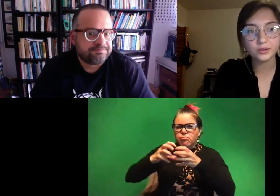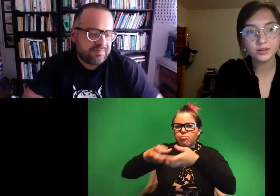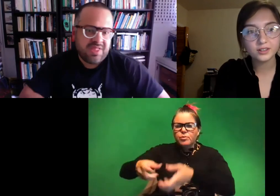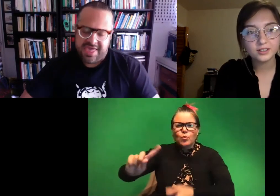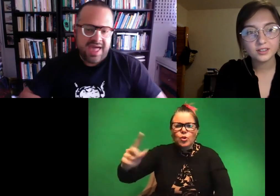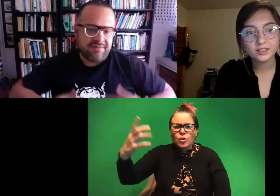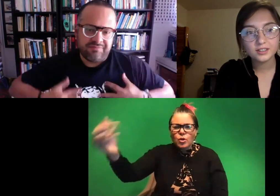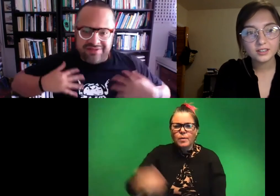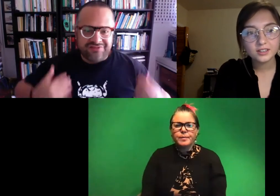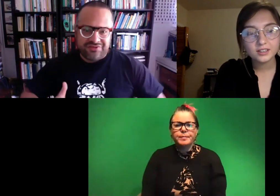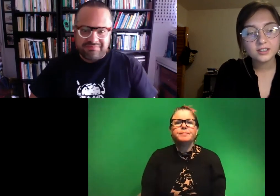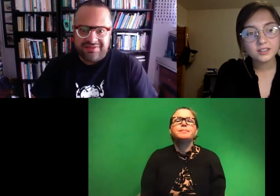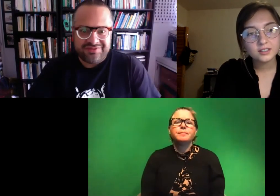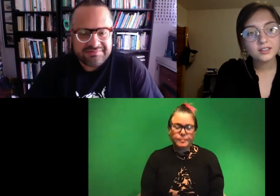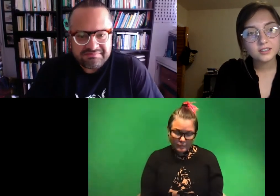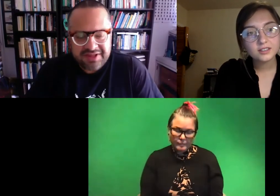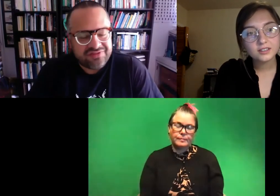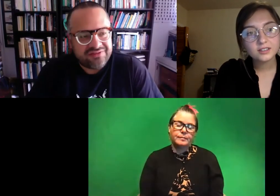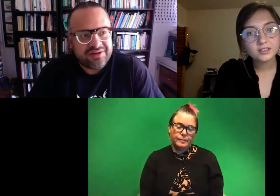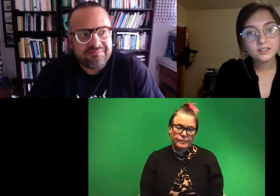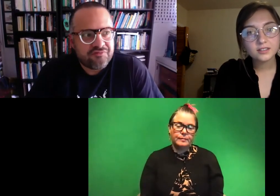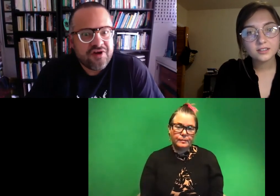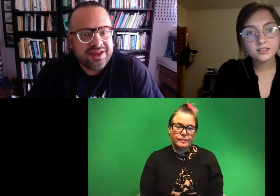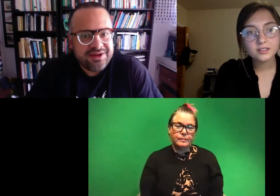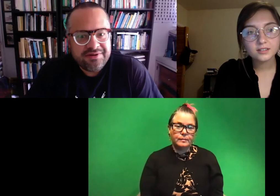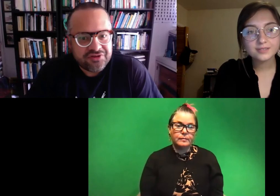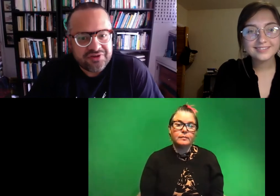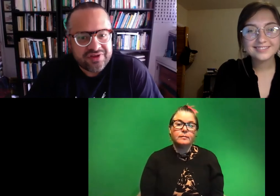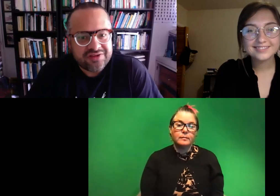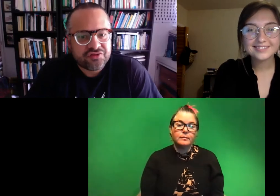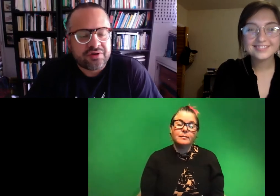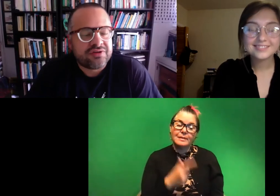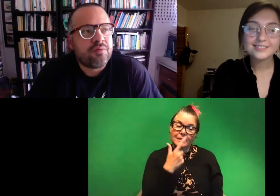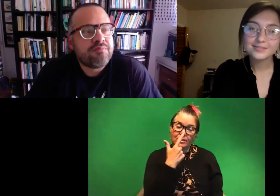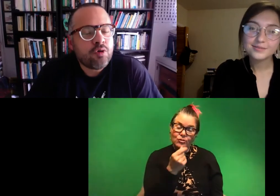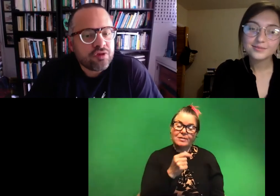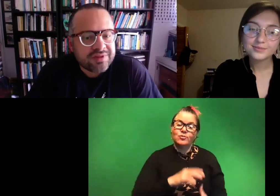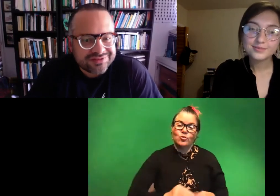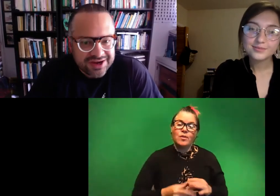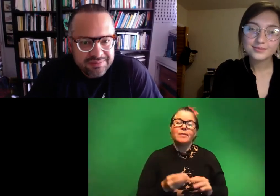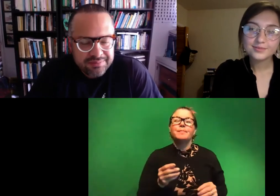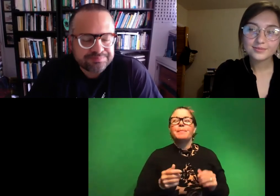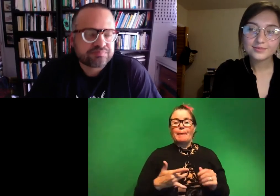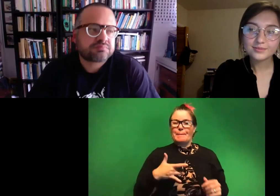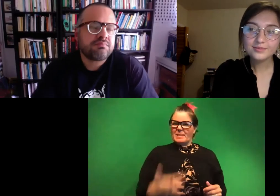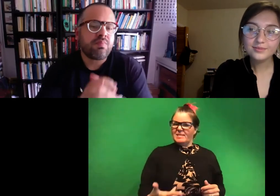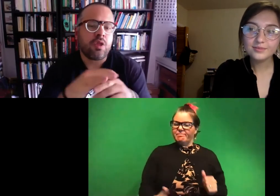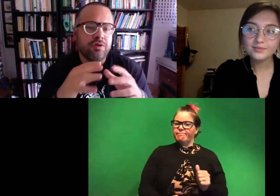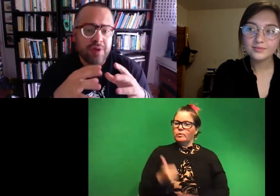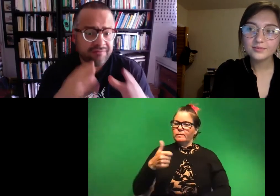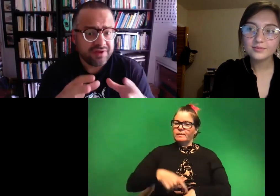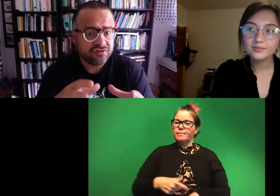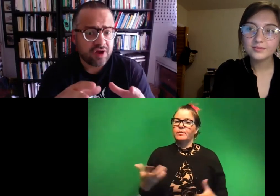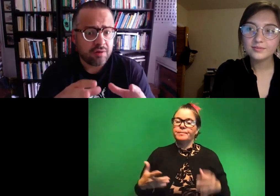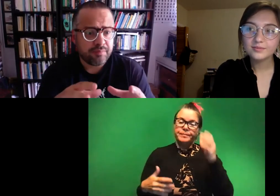to? Yeah, that's. That's a really interesting story. So most of the time, when